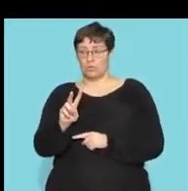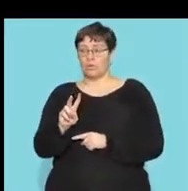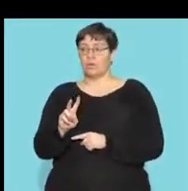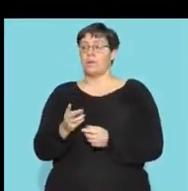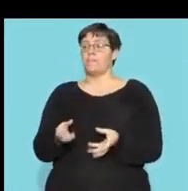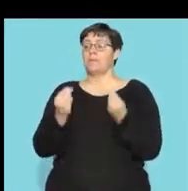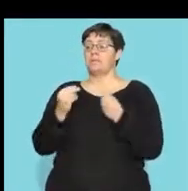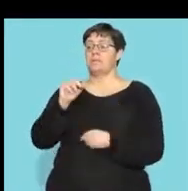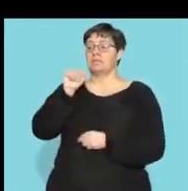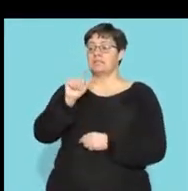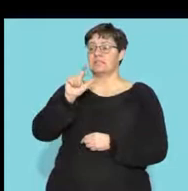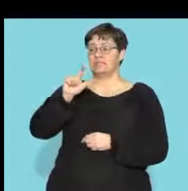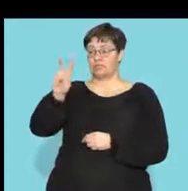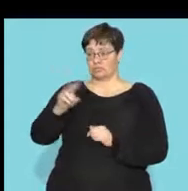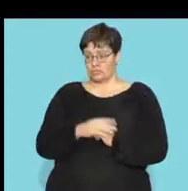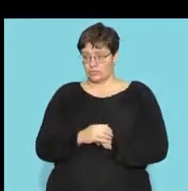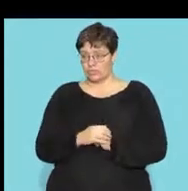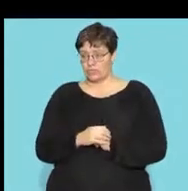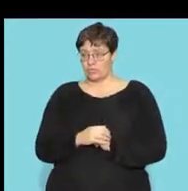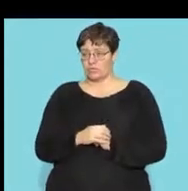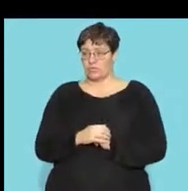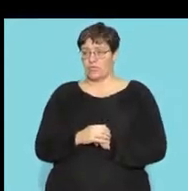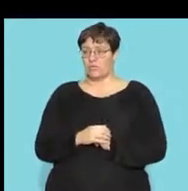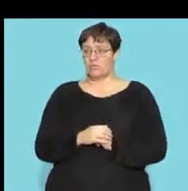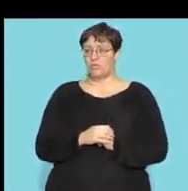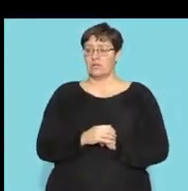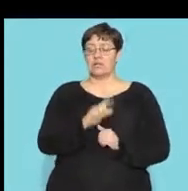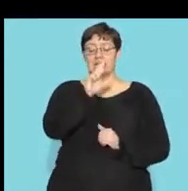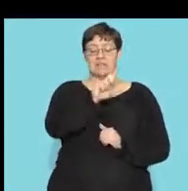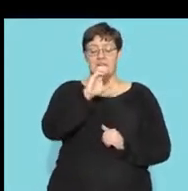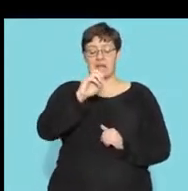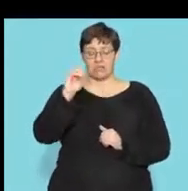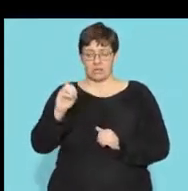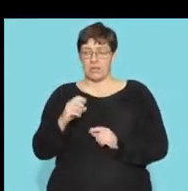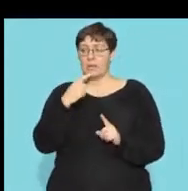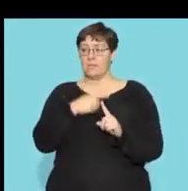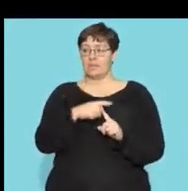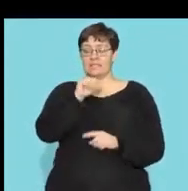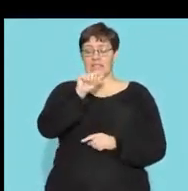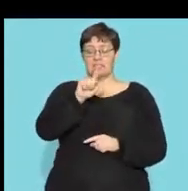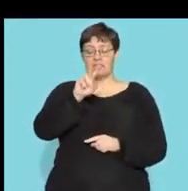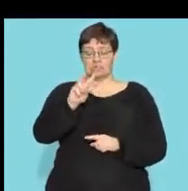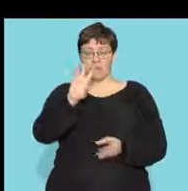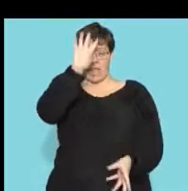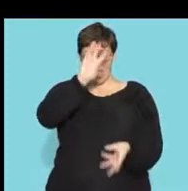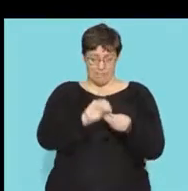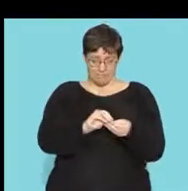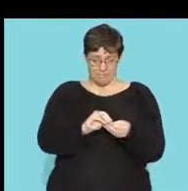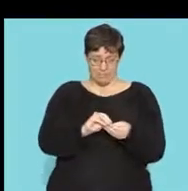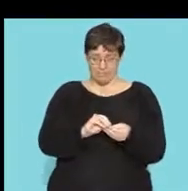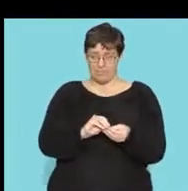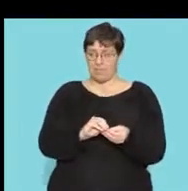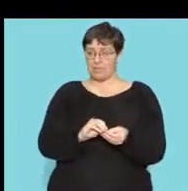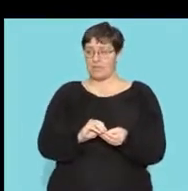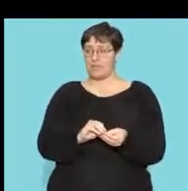you 672. Now watch what I do. 700 plus 672. Add the 2 percentages,